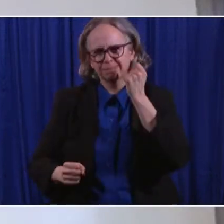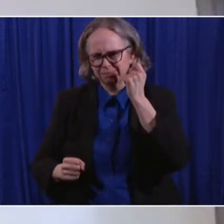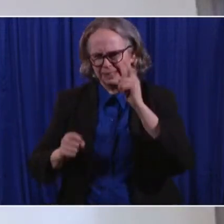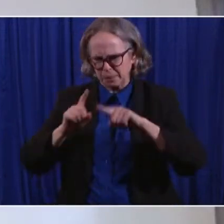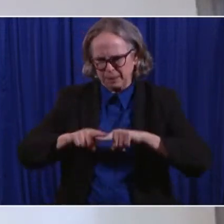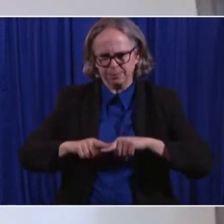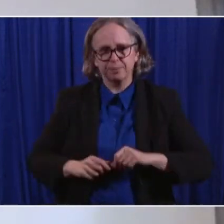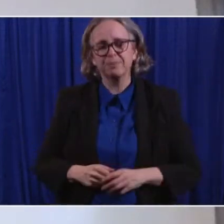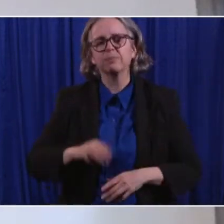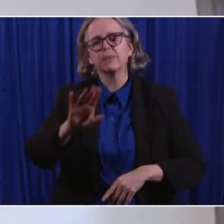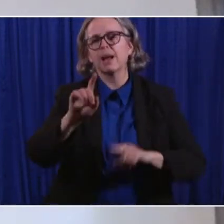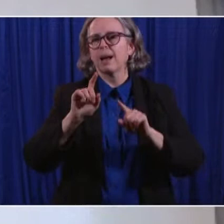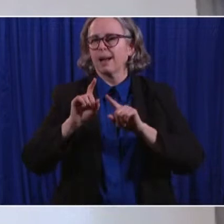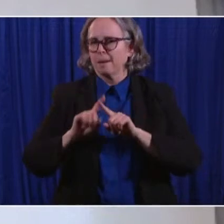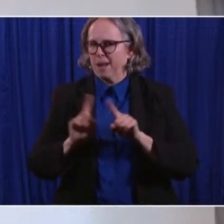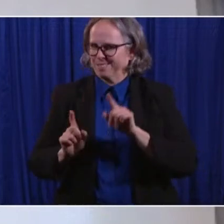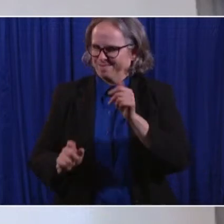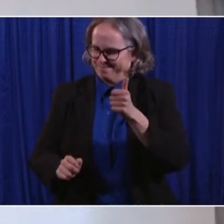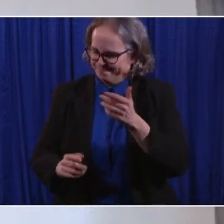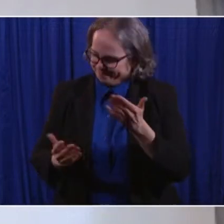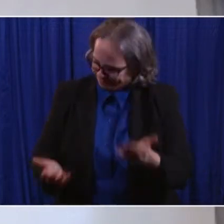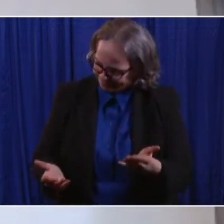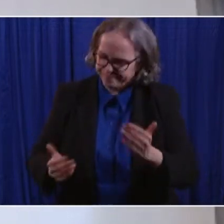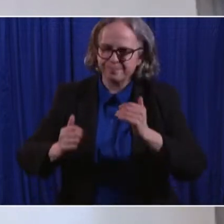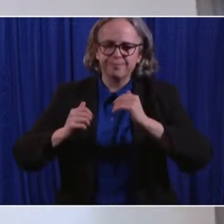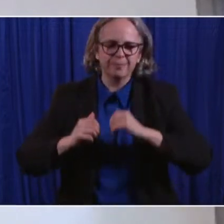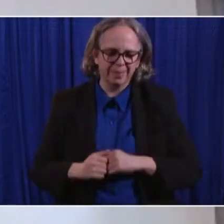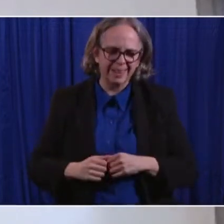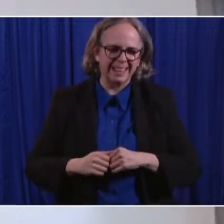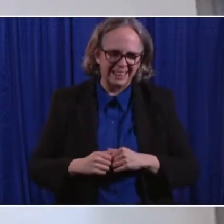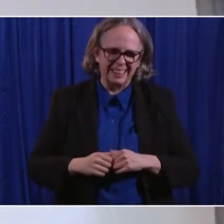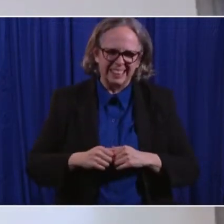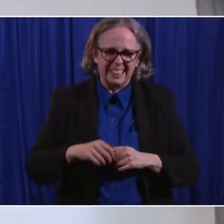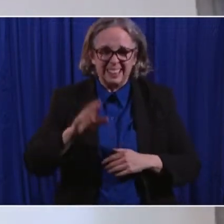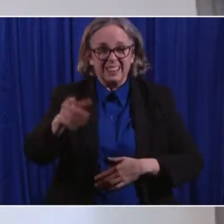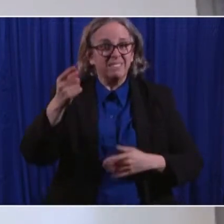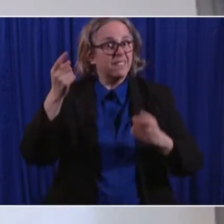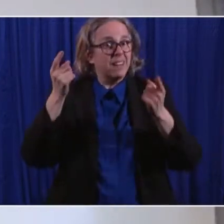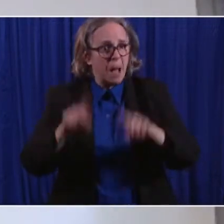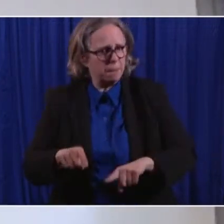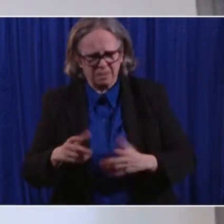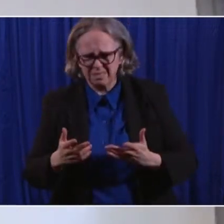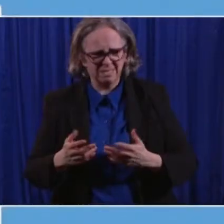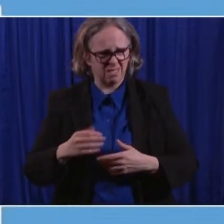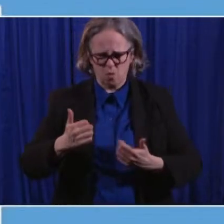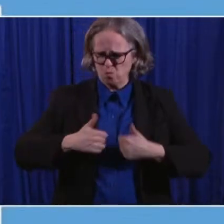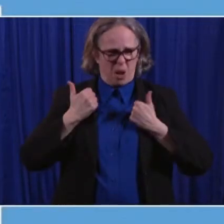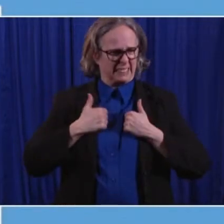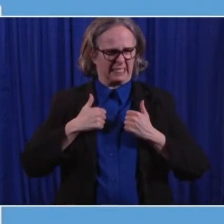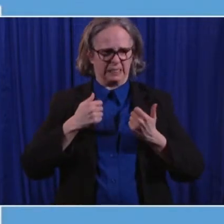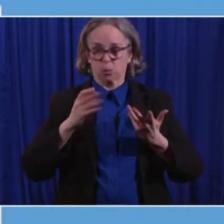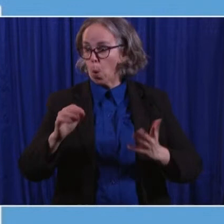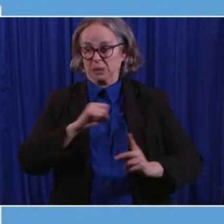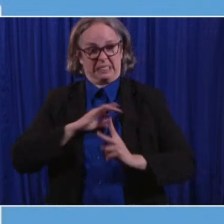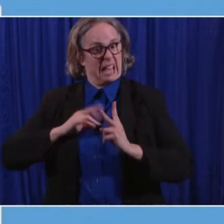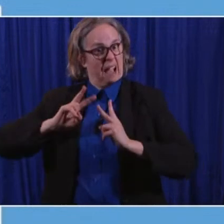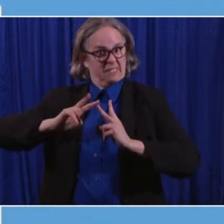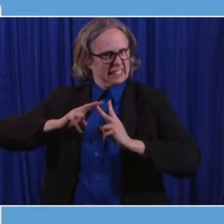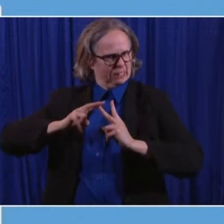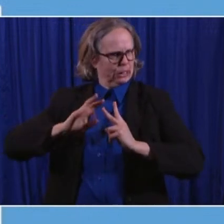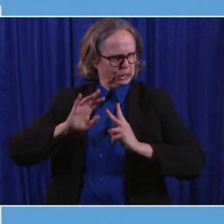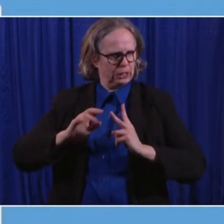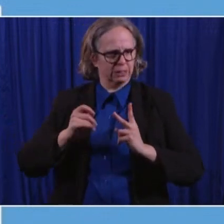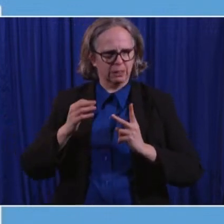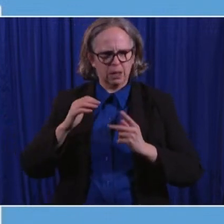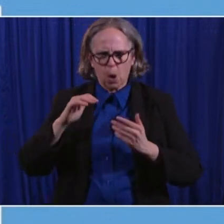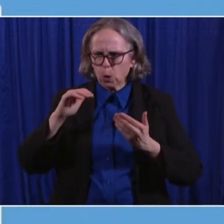However, when a new case of COVID among residents or staff is identified, the first thing a facility